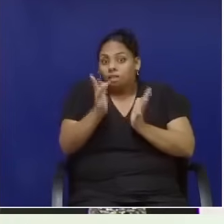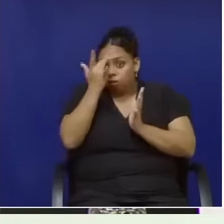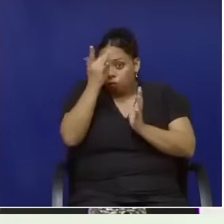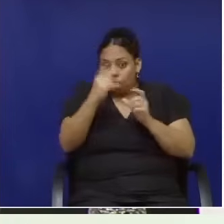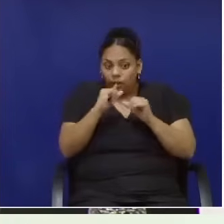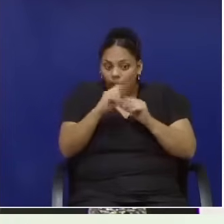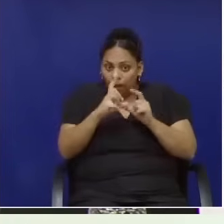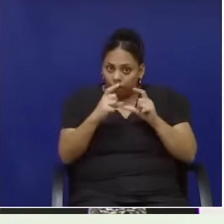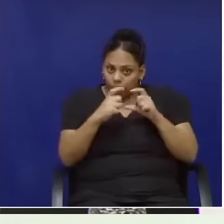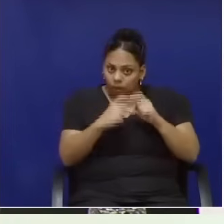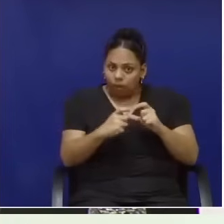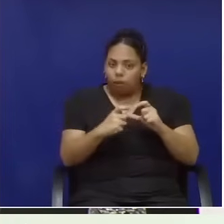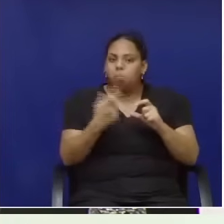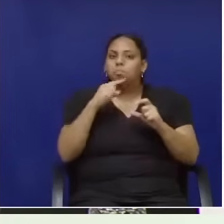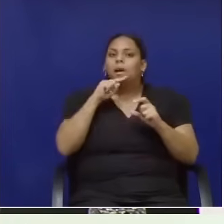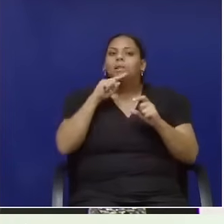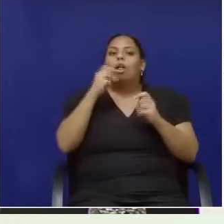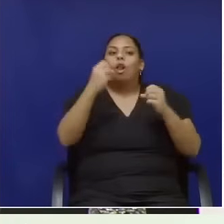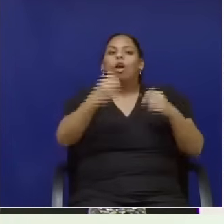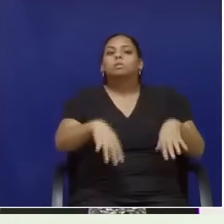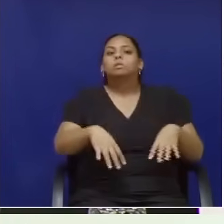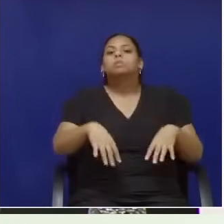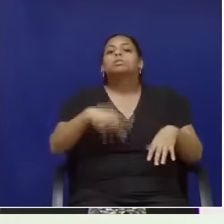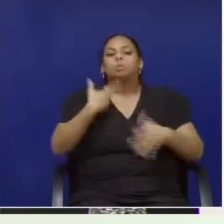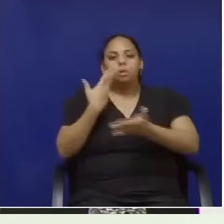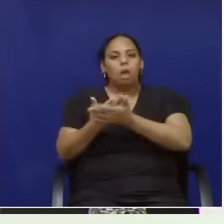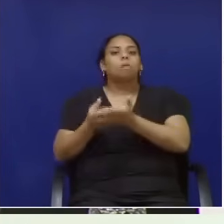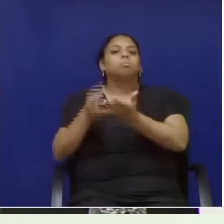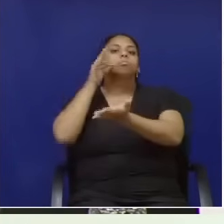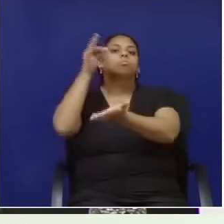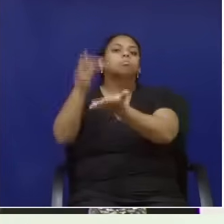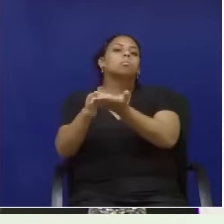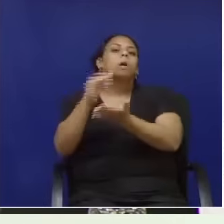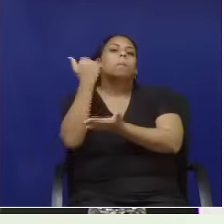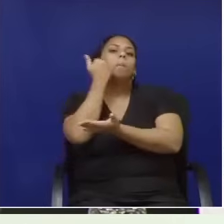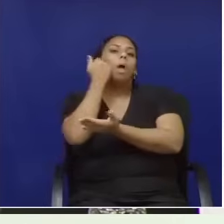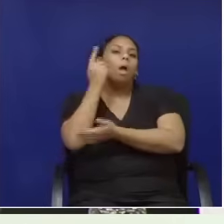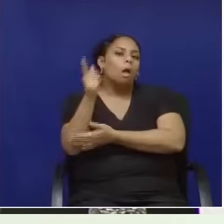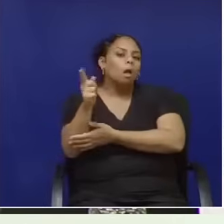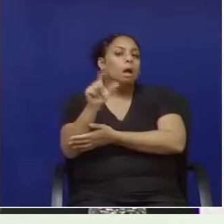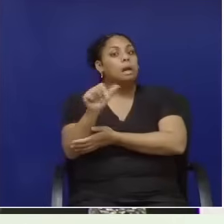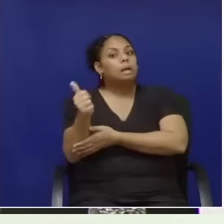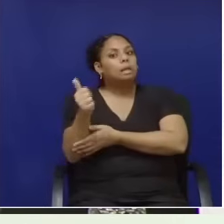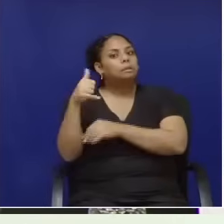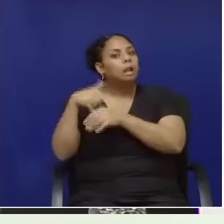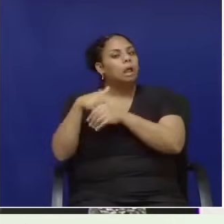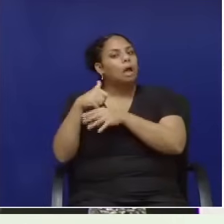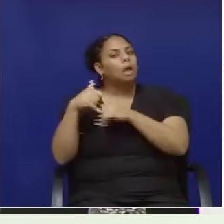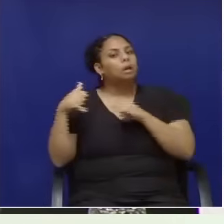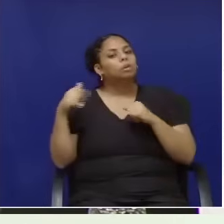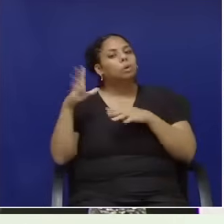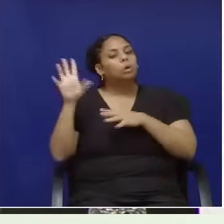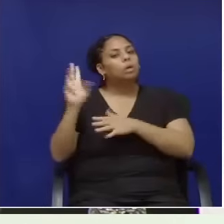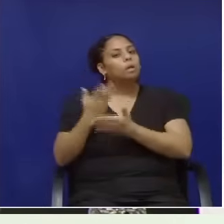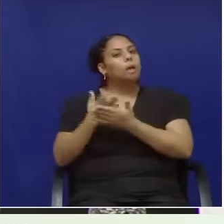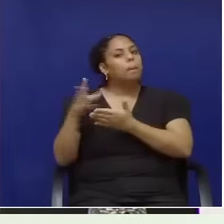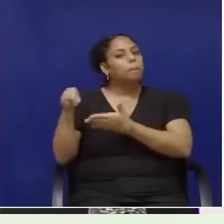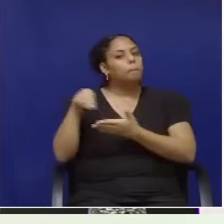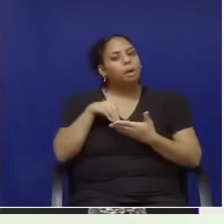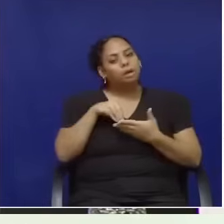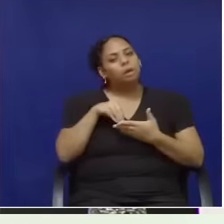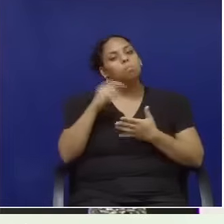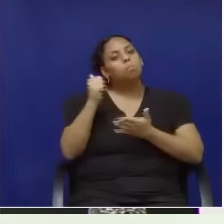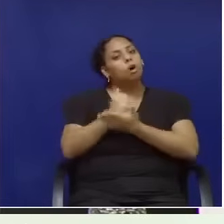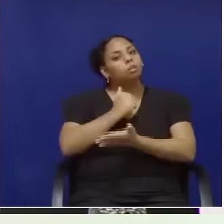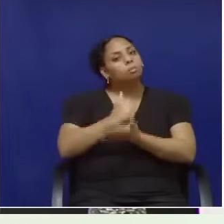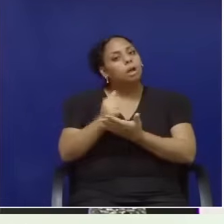that's where we've seen about 129,000 applications. Next in line is to bring in passport